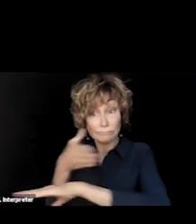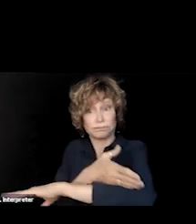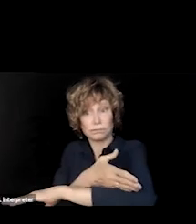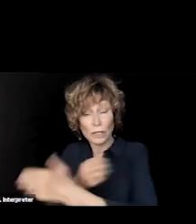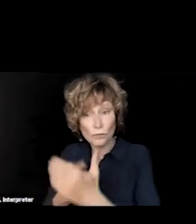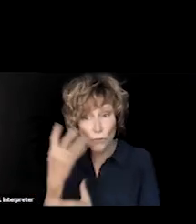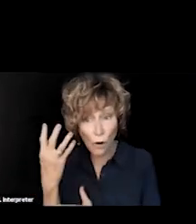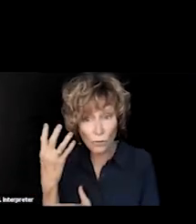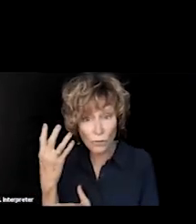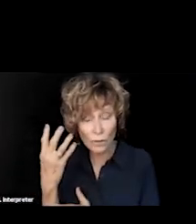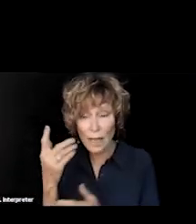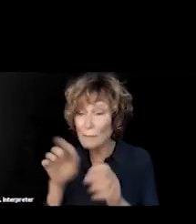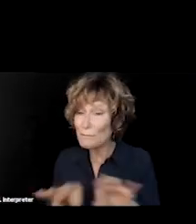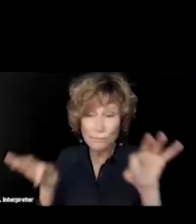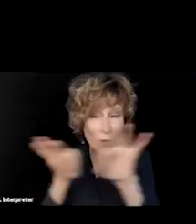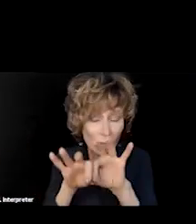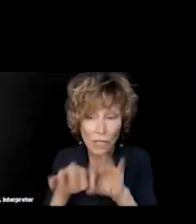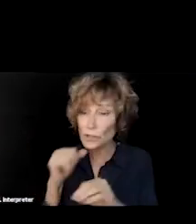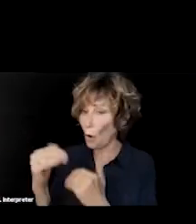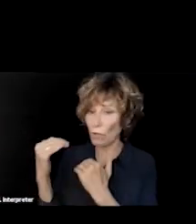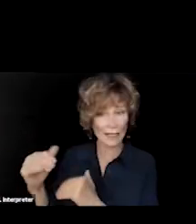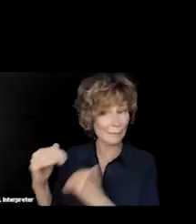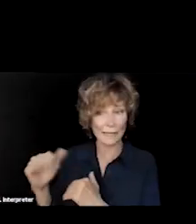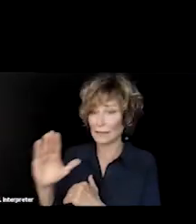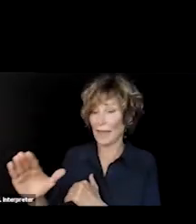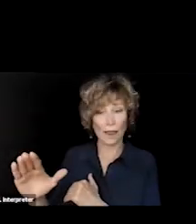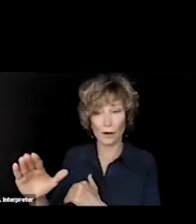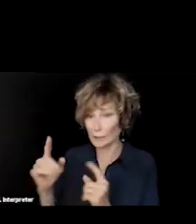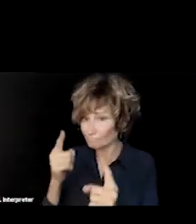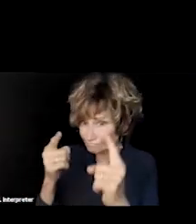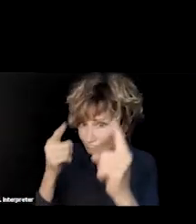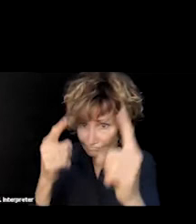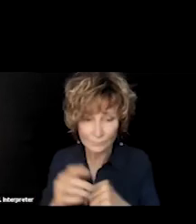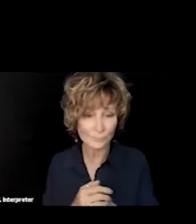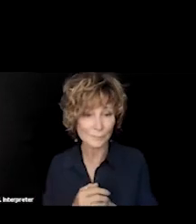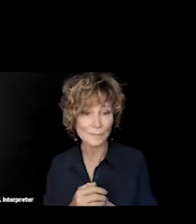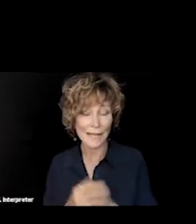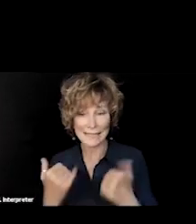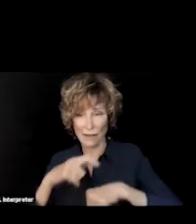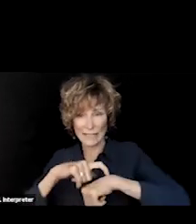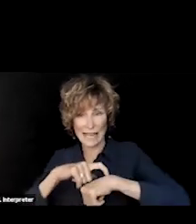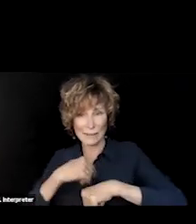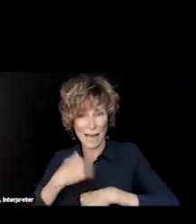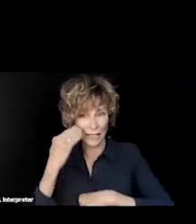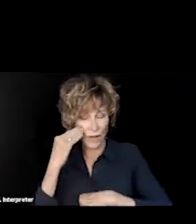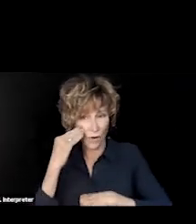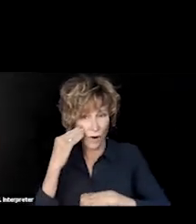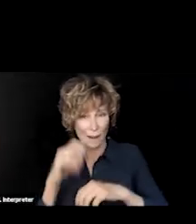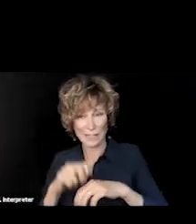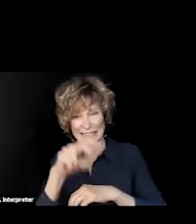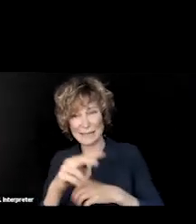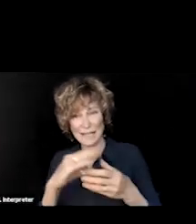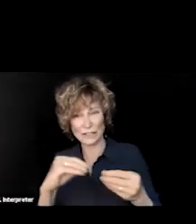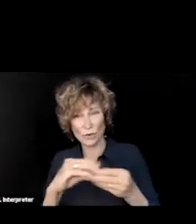The key is not to limit how far they can go. Now, I'm looking at the time and I'm going to skip over this